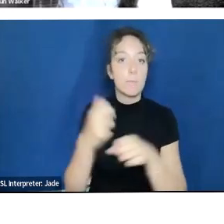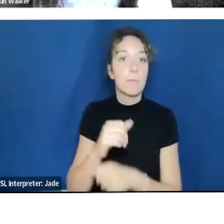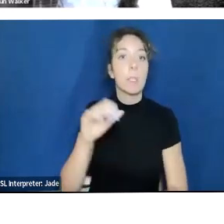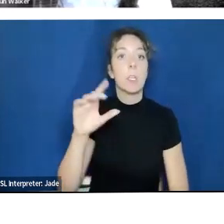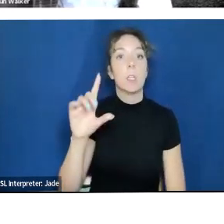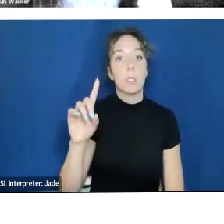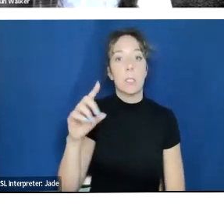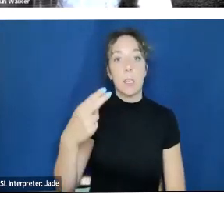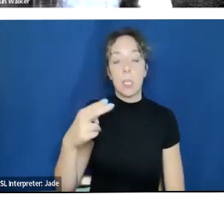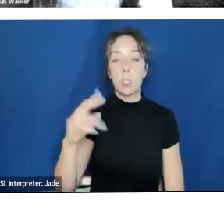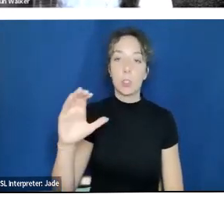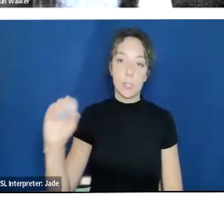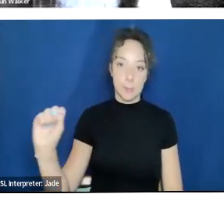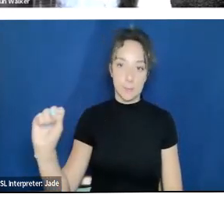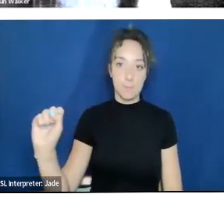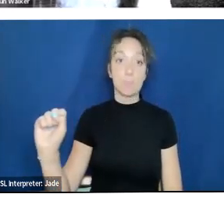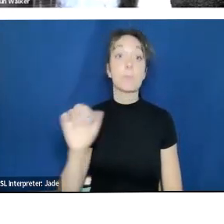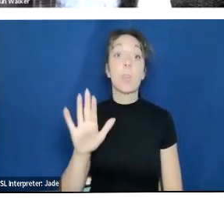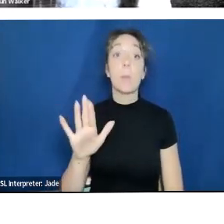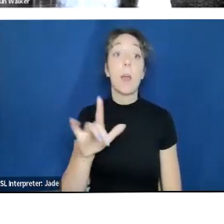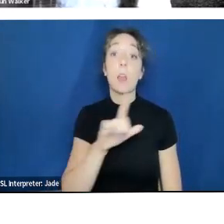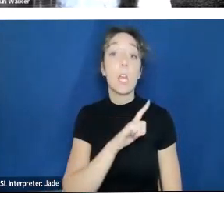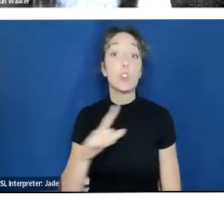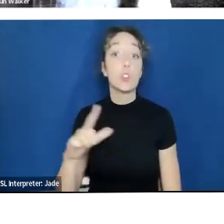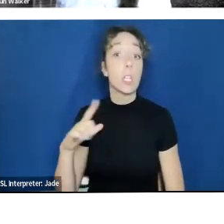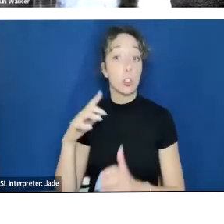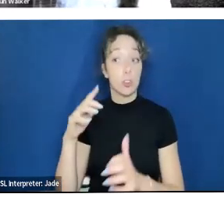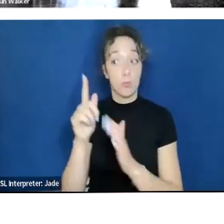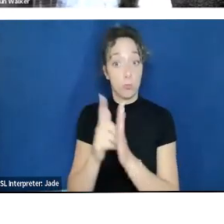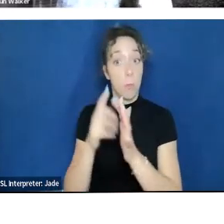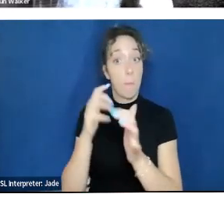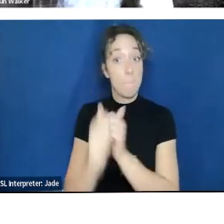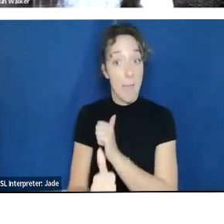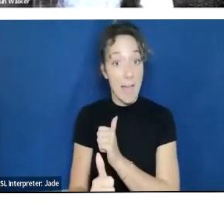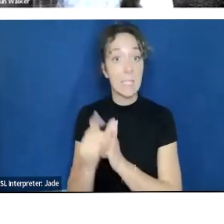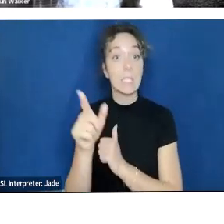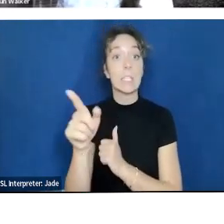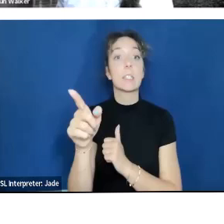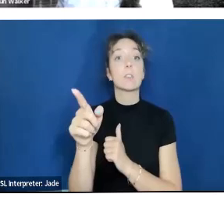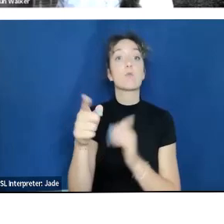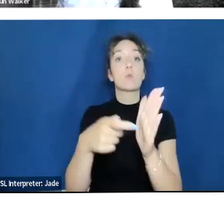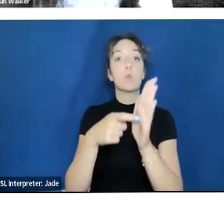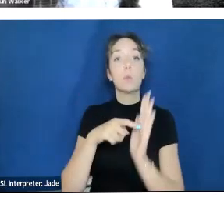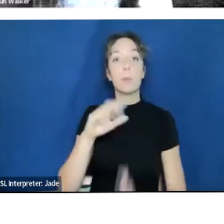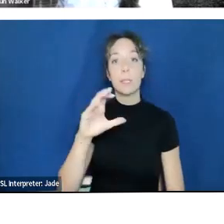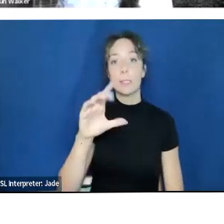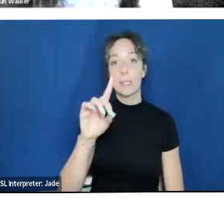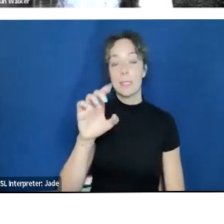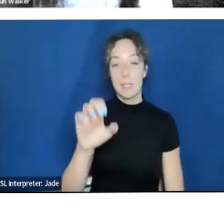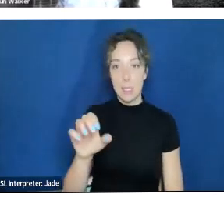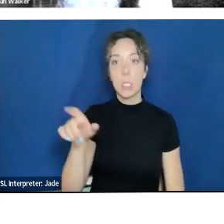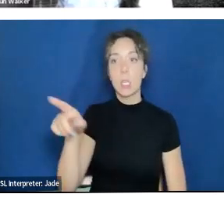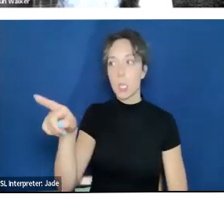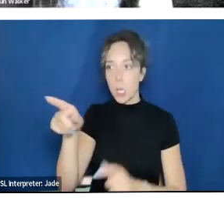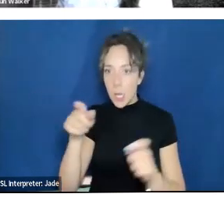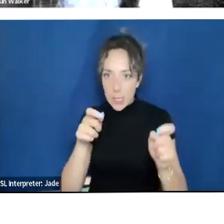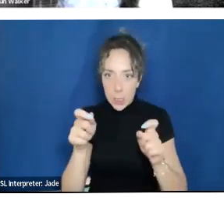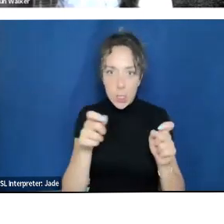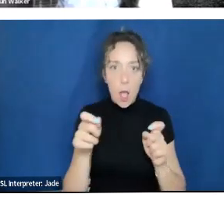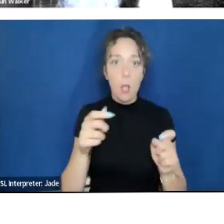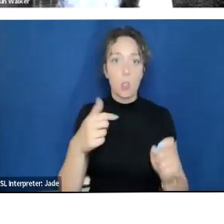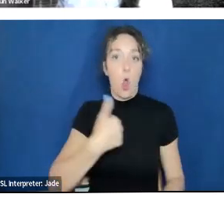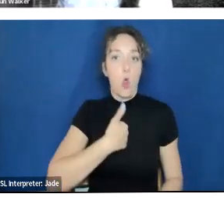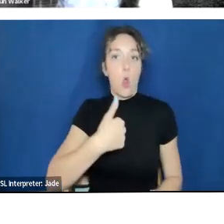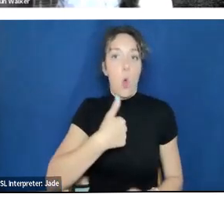DHCS. However, that legislation was passed requiring for the CDE to be able to conduct our